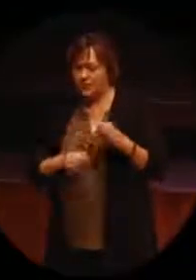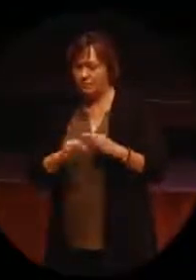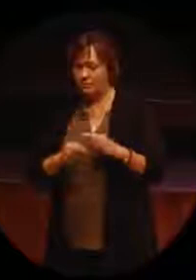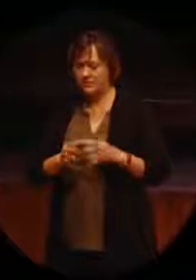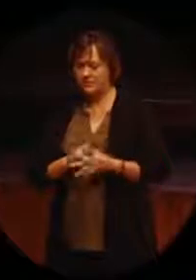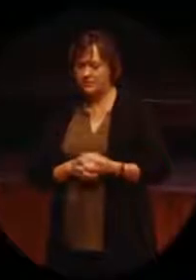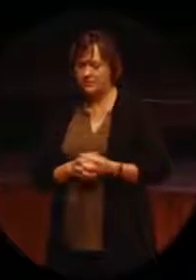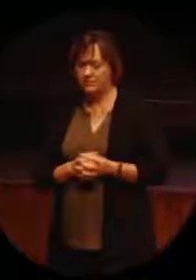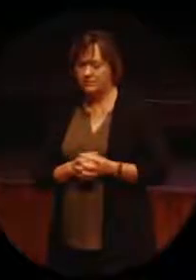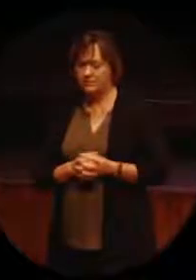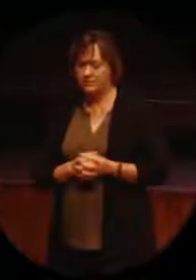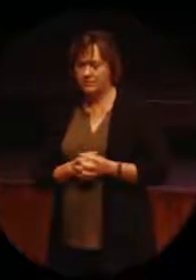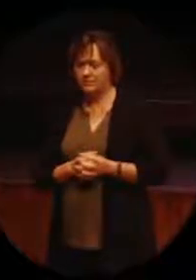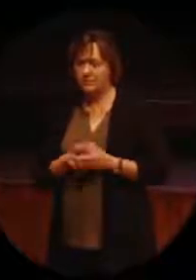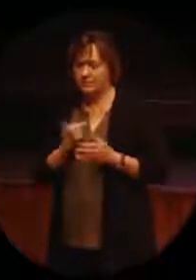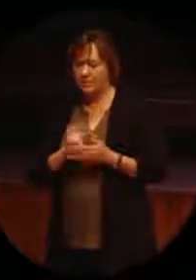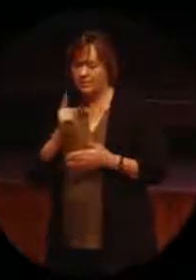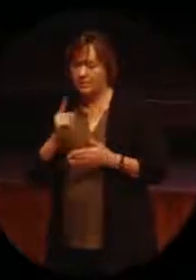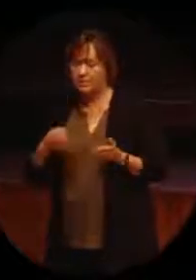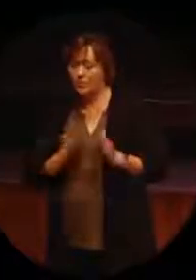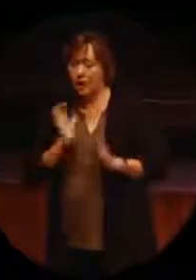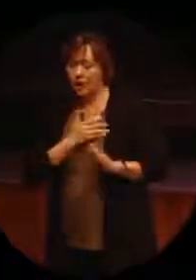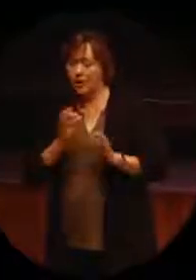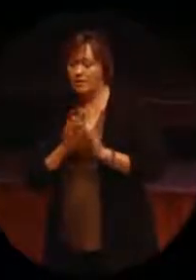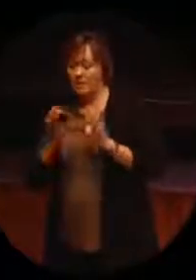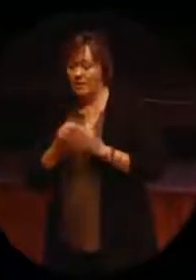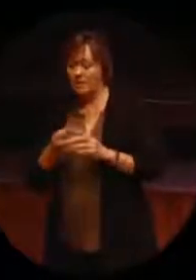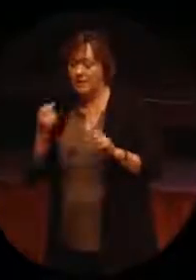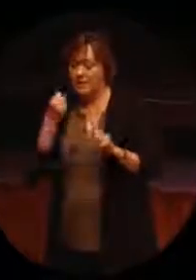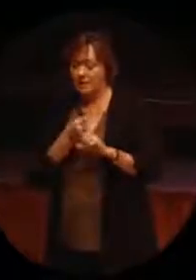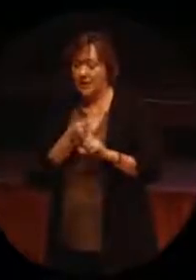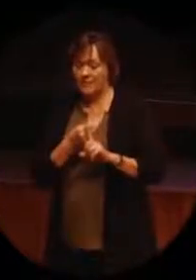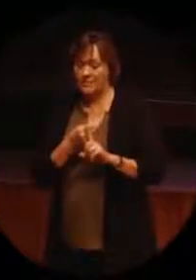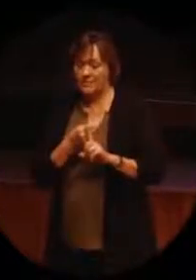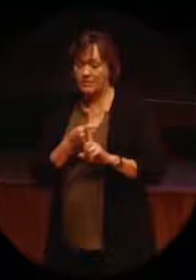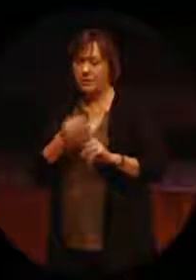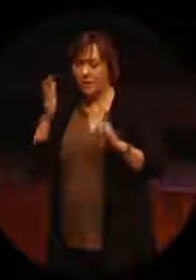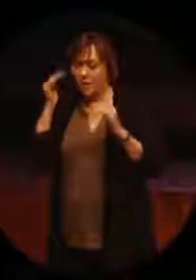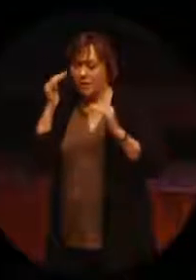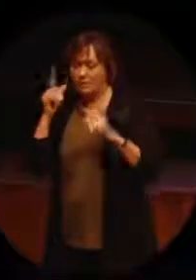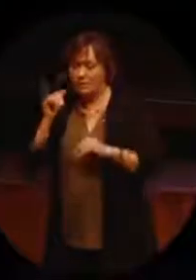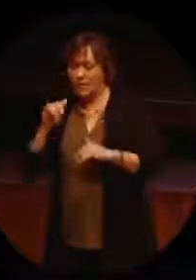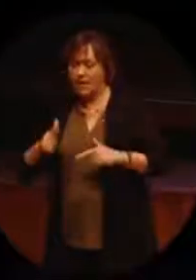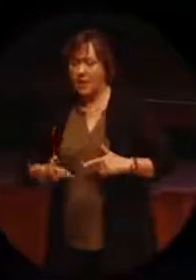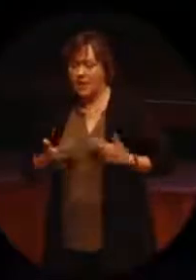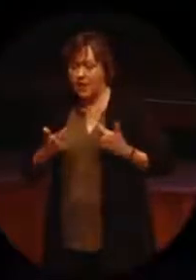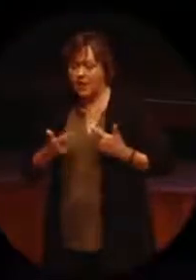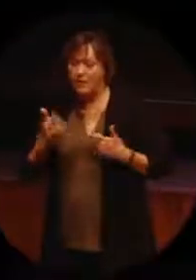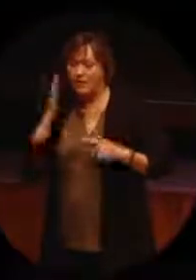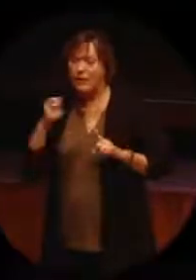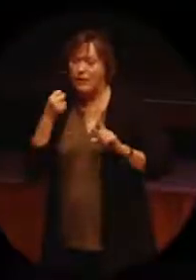replacement place. That's one of the ways our family's been impacted. Hopefully,